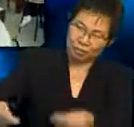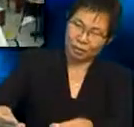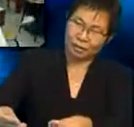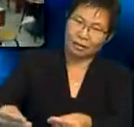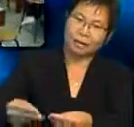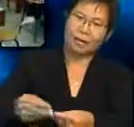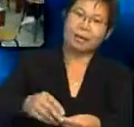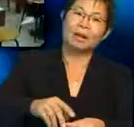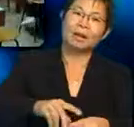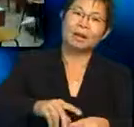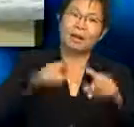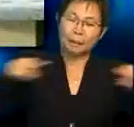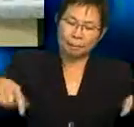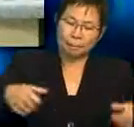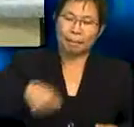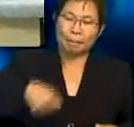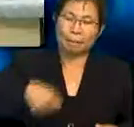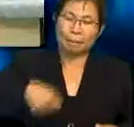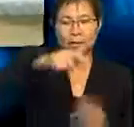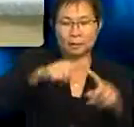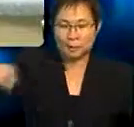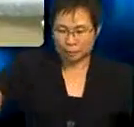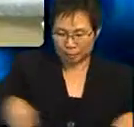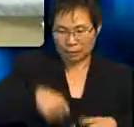will be given a basket